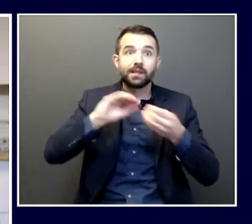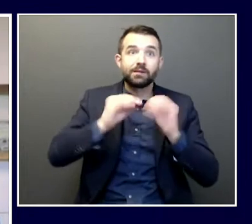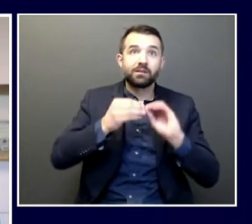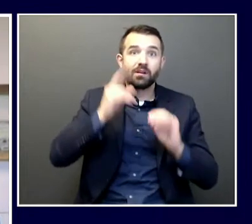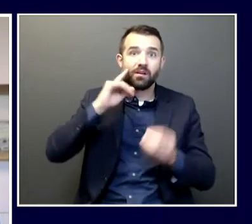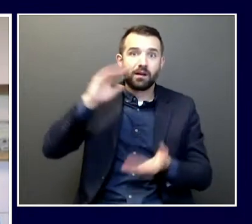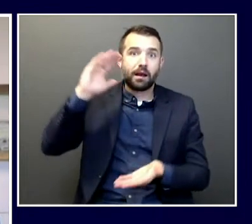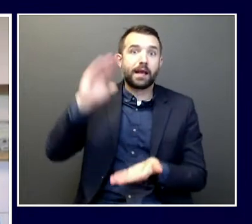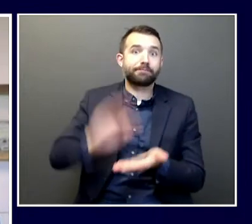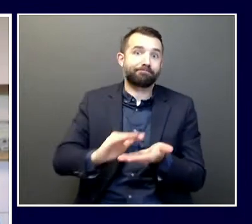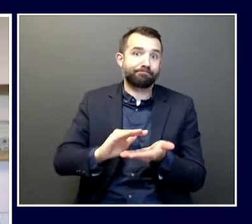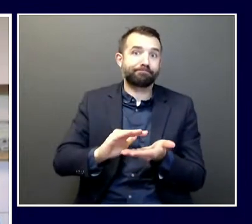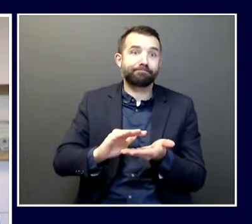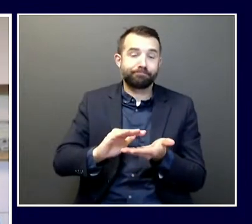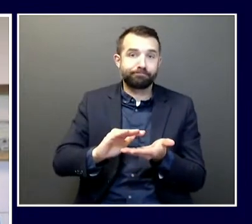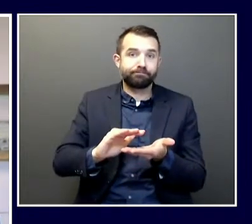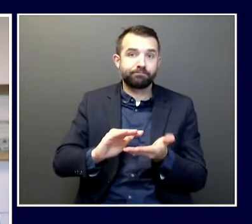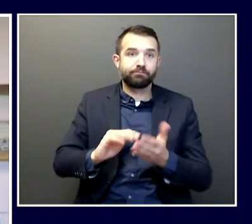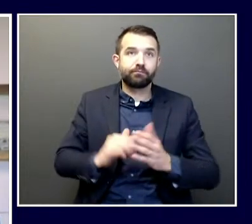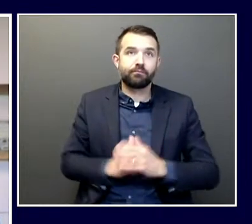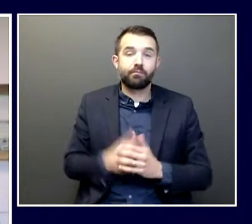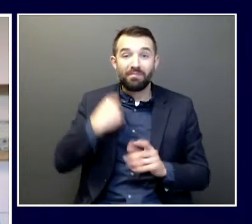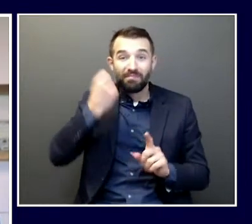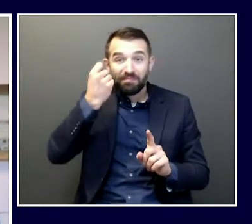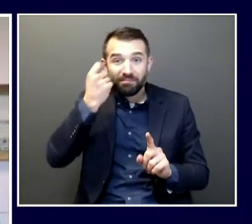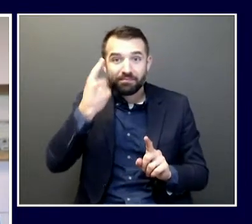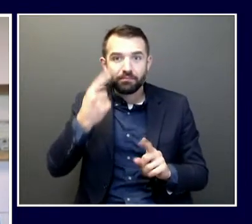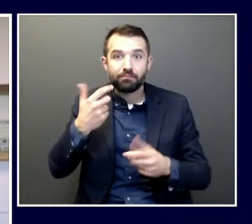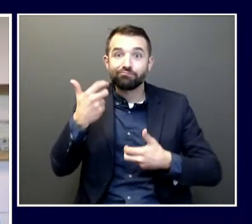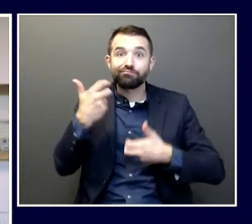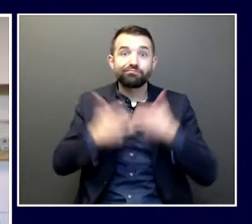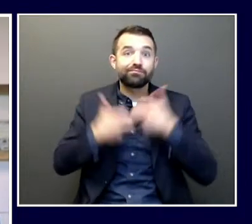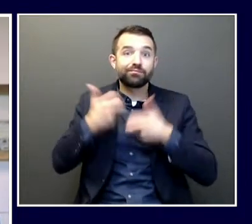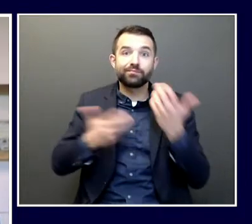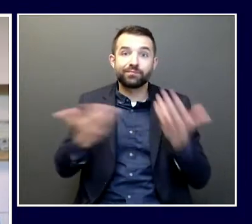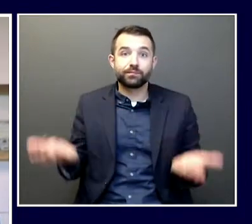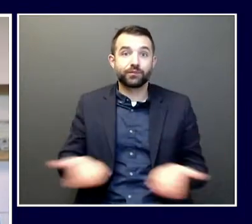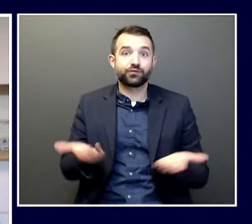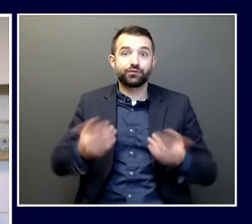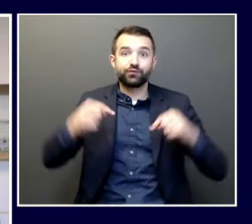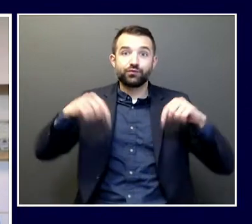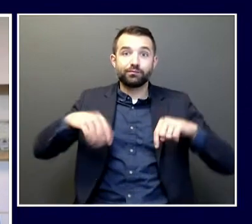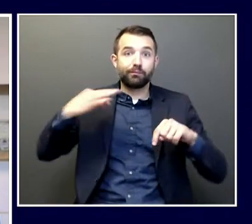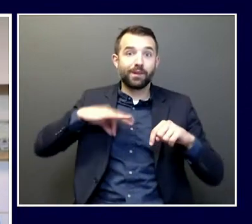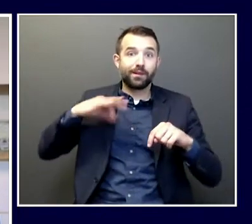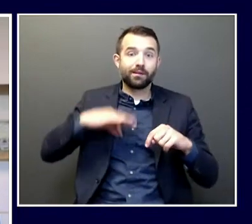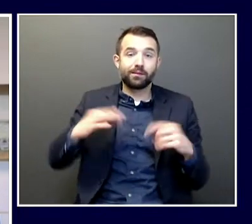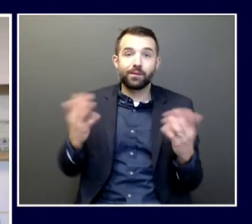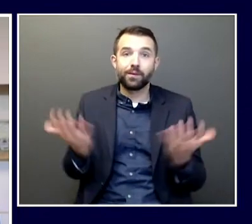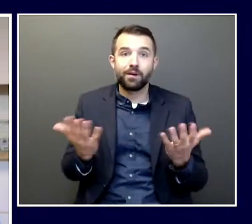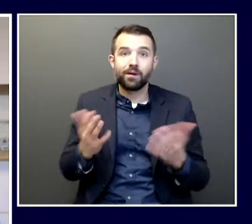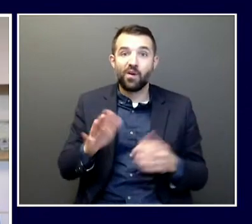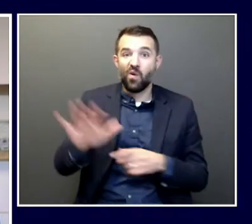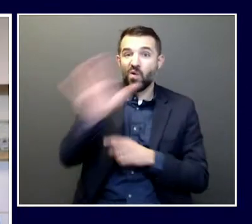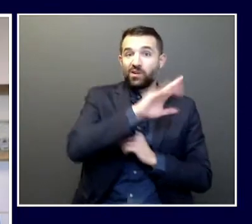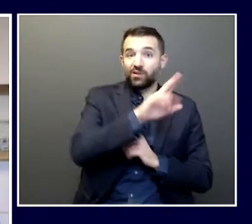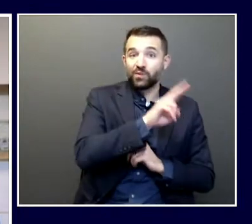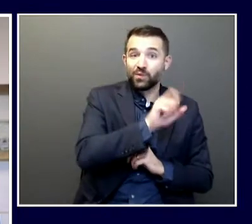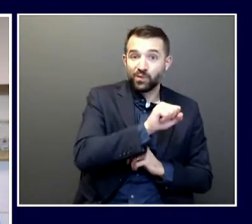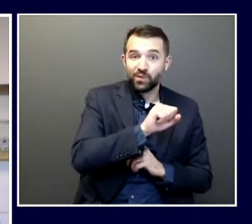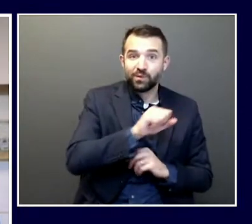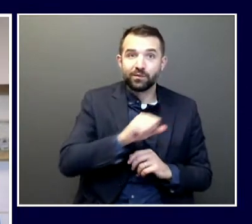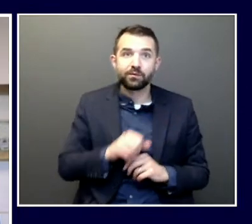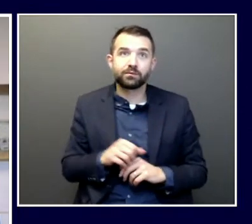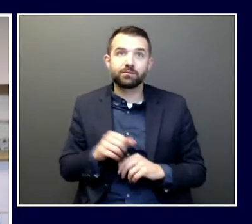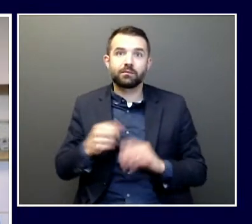lower. But instead, what we see right now in Maine, as well as in other states, is some areas with high vaccination